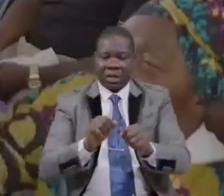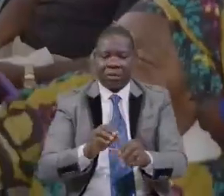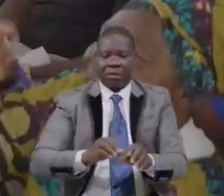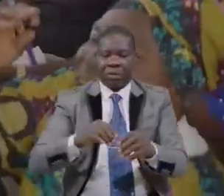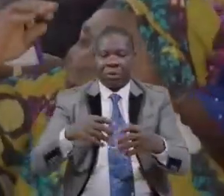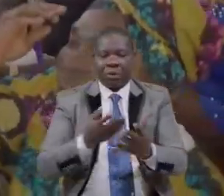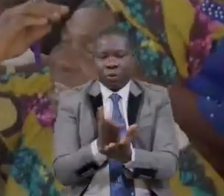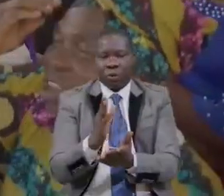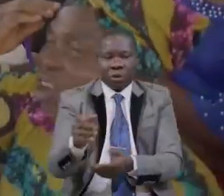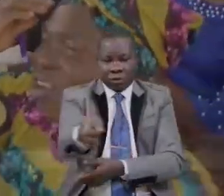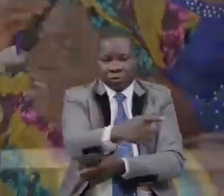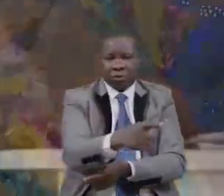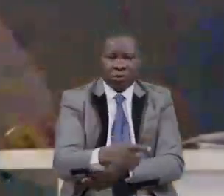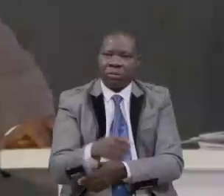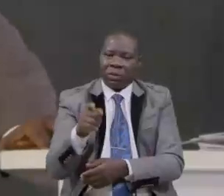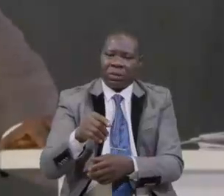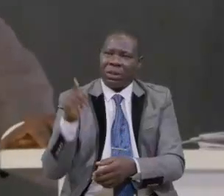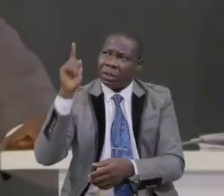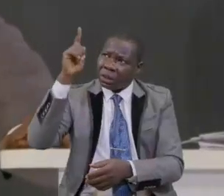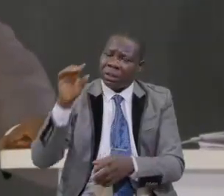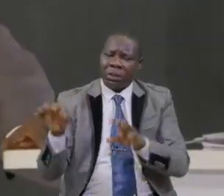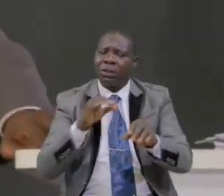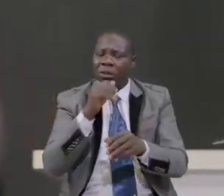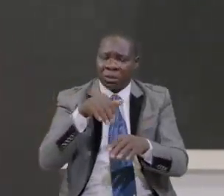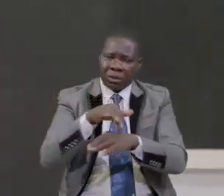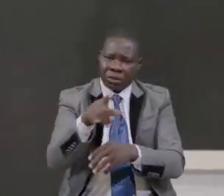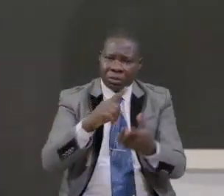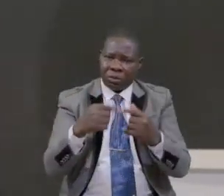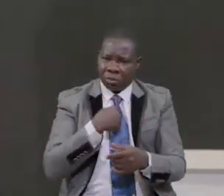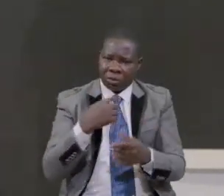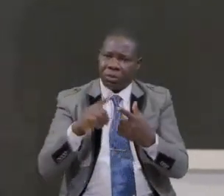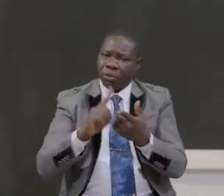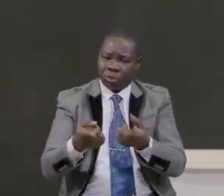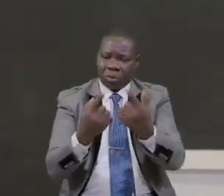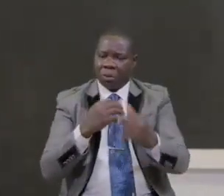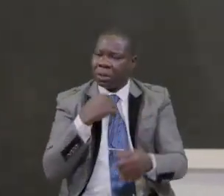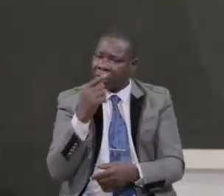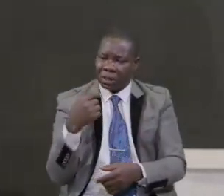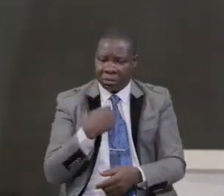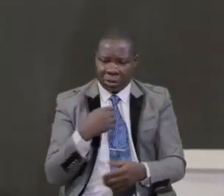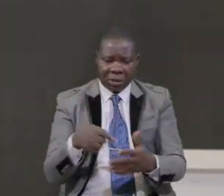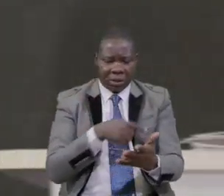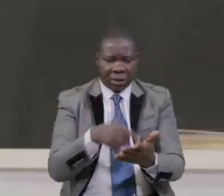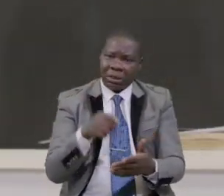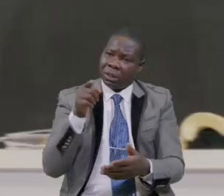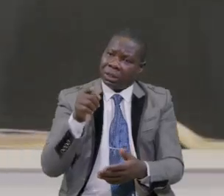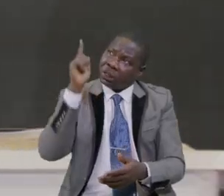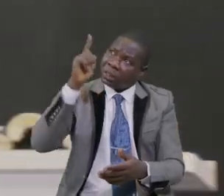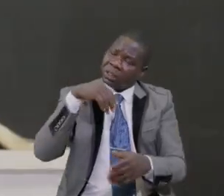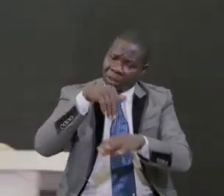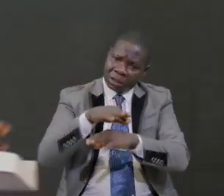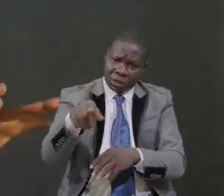He didn't send you to me to come and tell me this. He sent you to me so I can put you